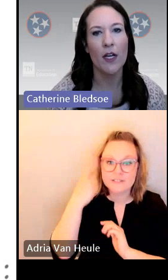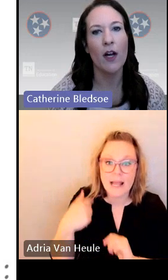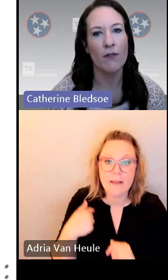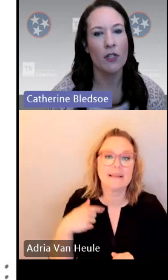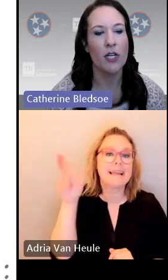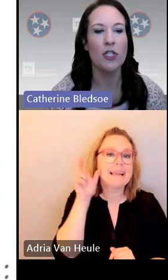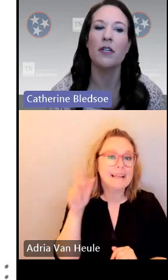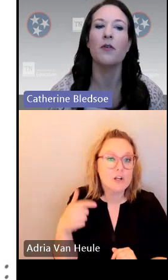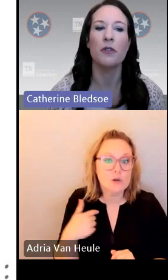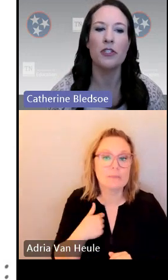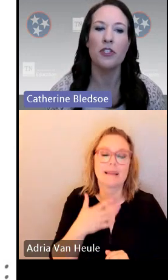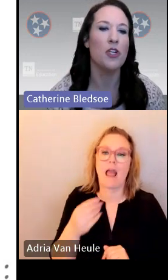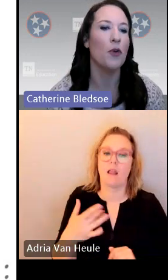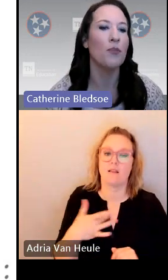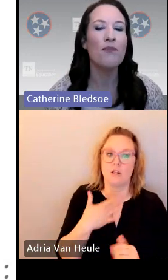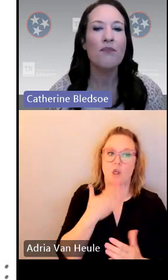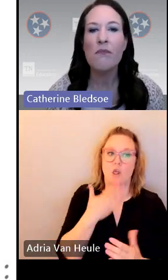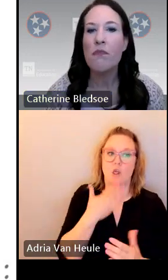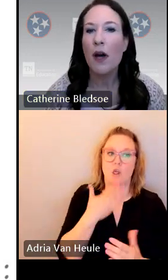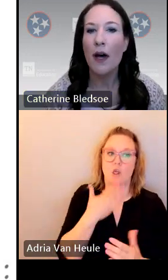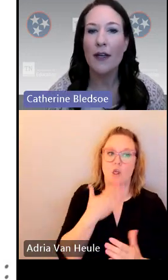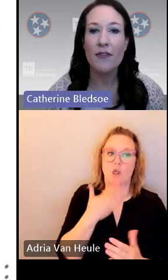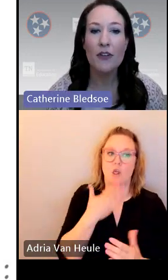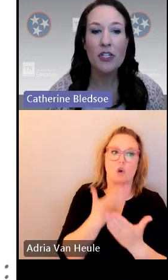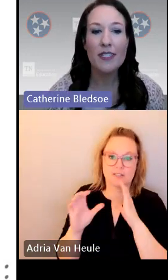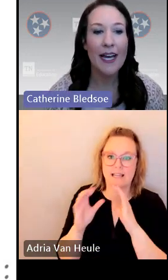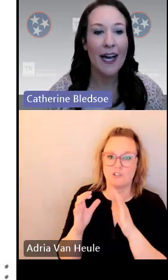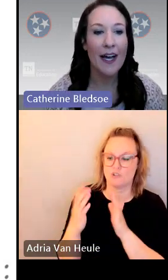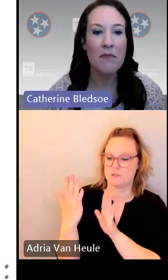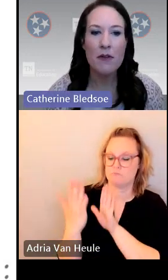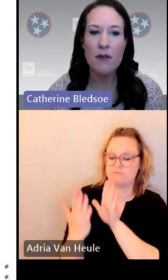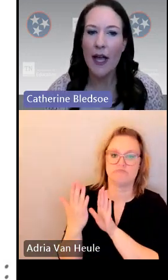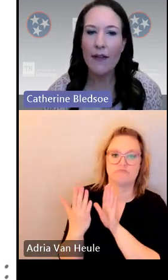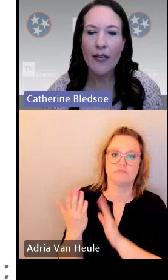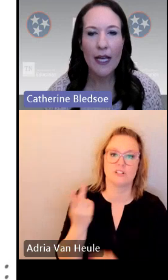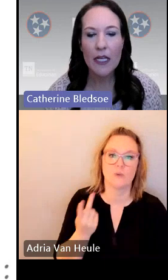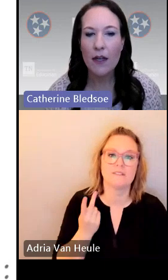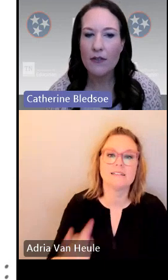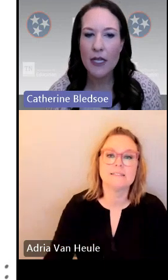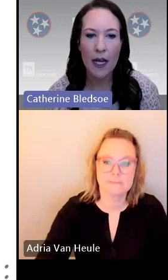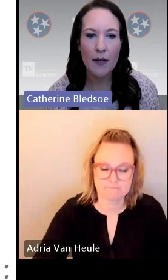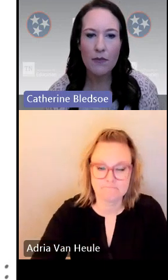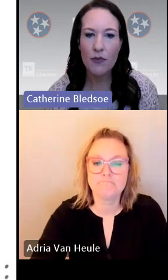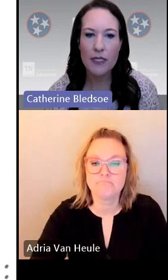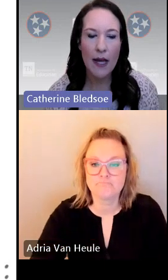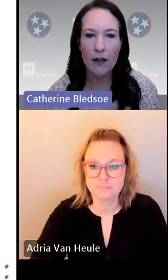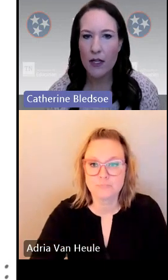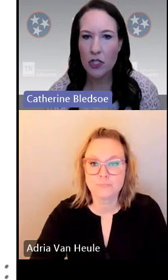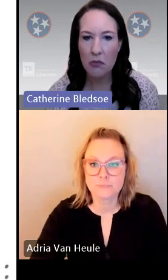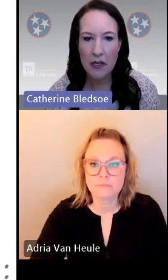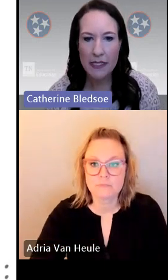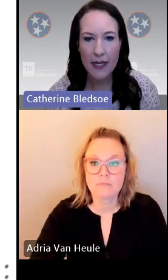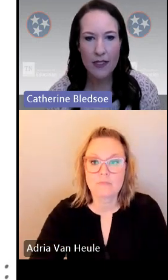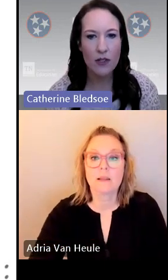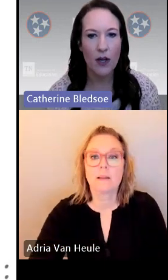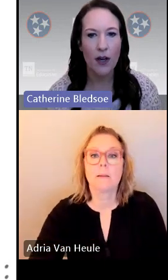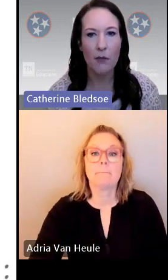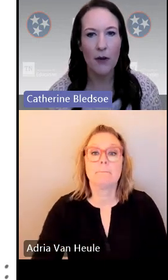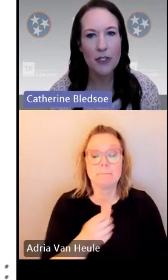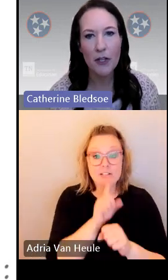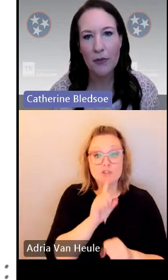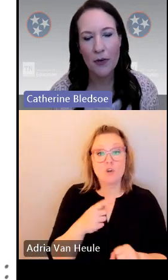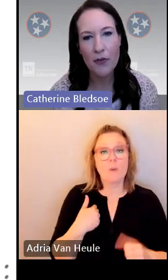like they're having that conversation with just you. Sufficient time. Allocating enough time for the data collection